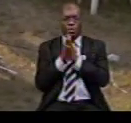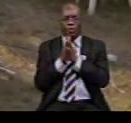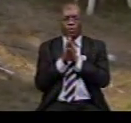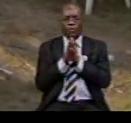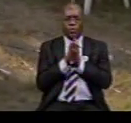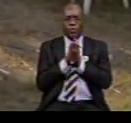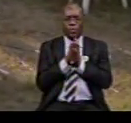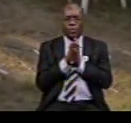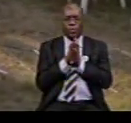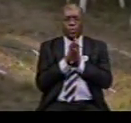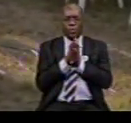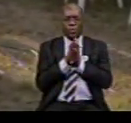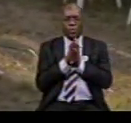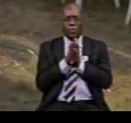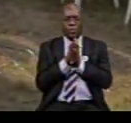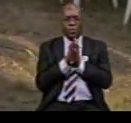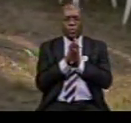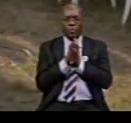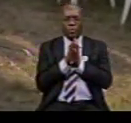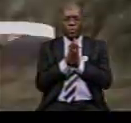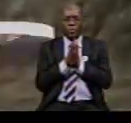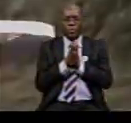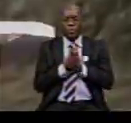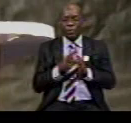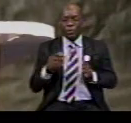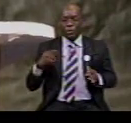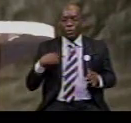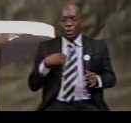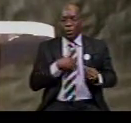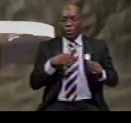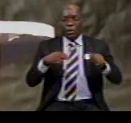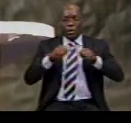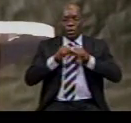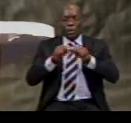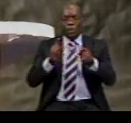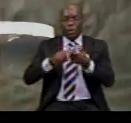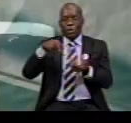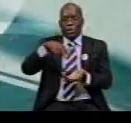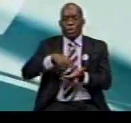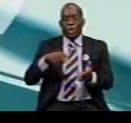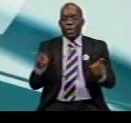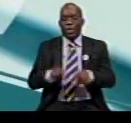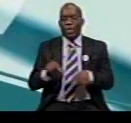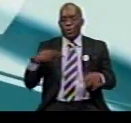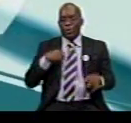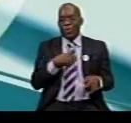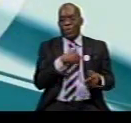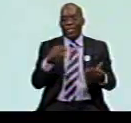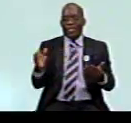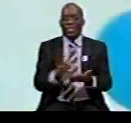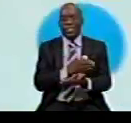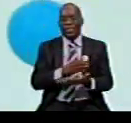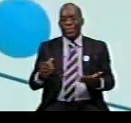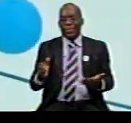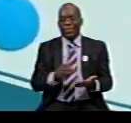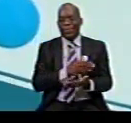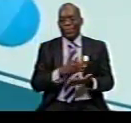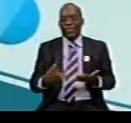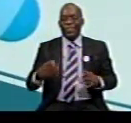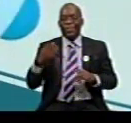We remain standing as we sing from page 3 of our program.